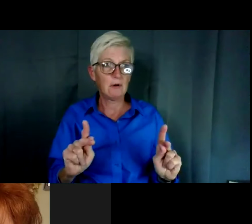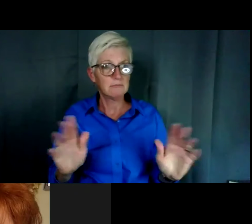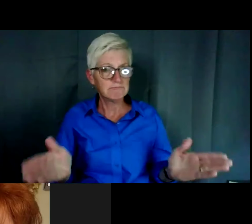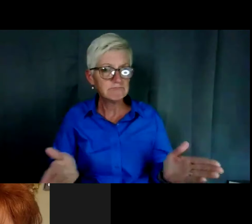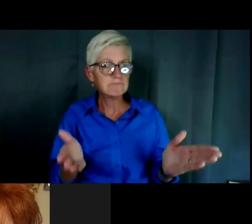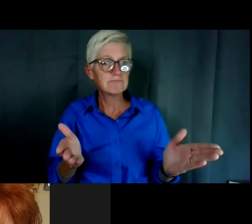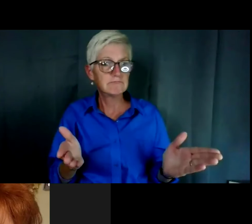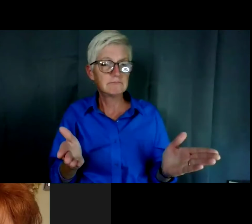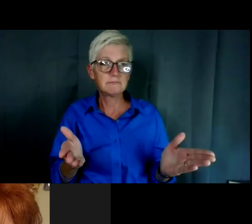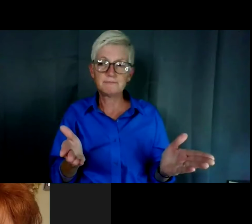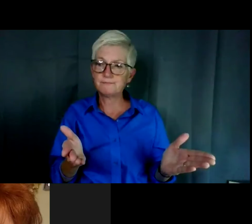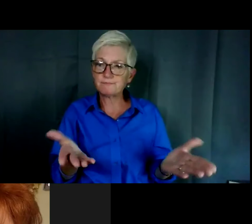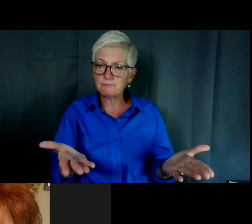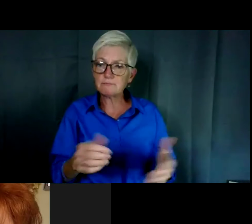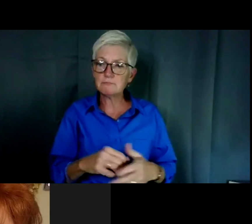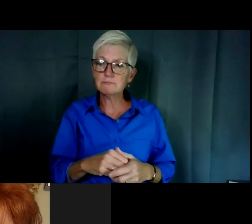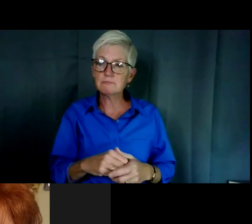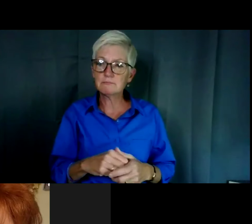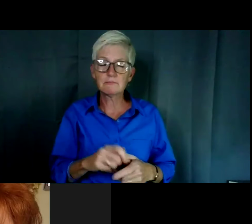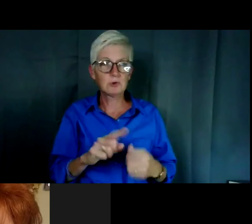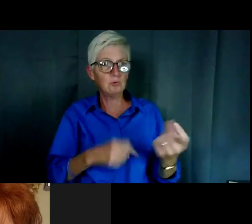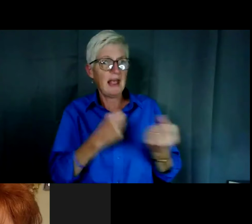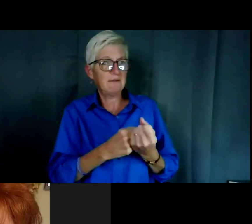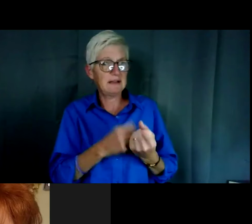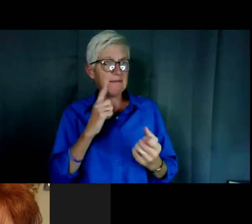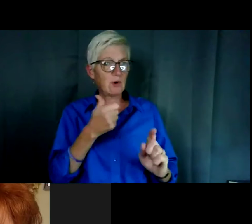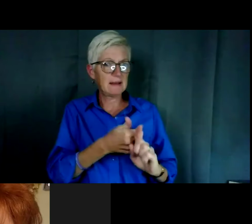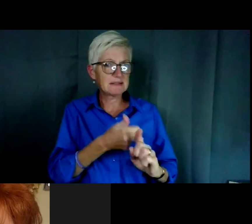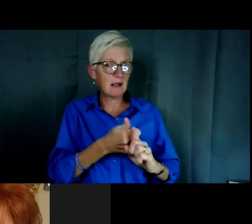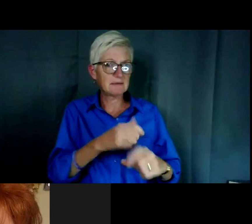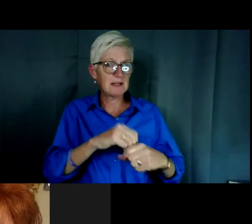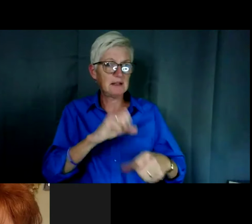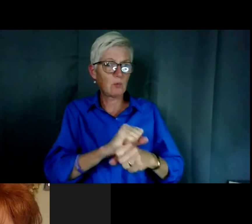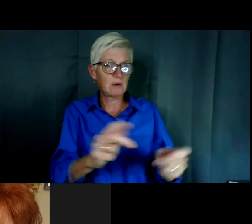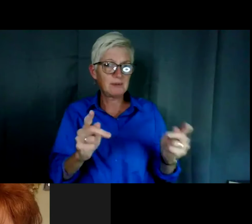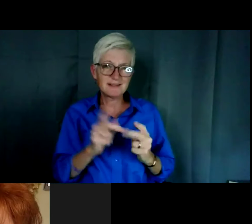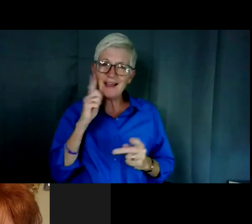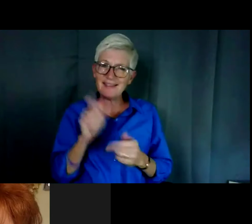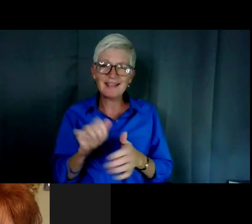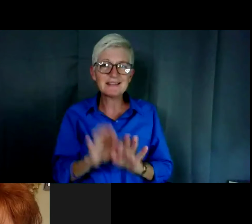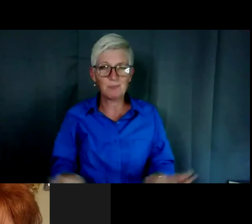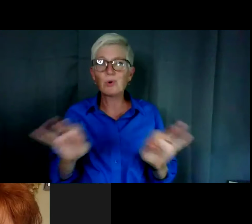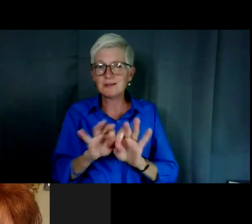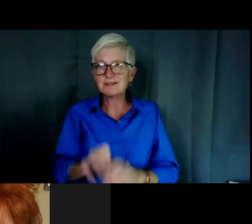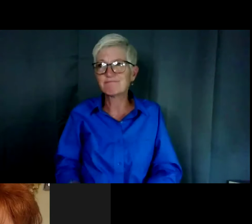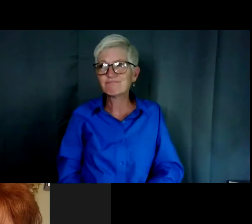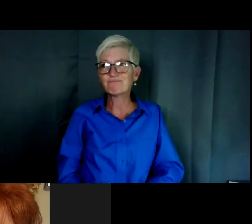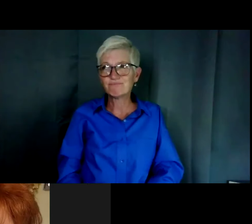you know, to really advocate for themselves in the workplace, I think is very important.